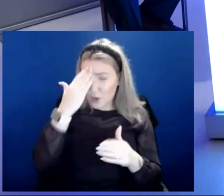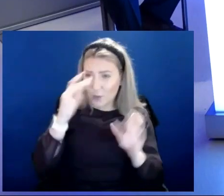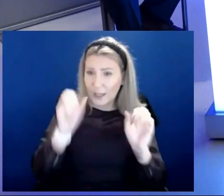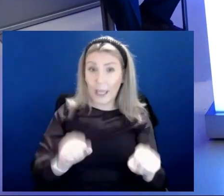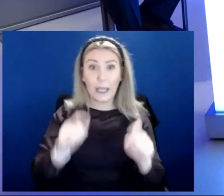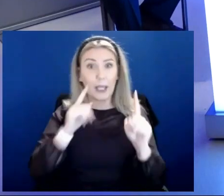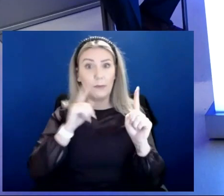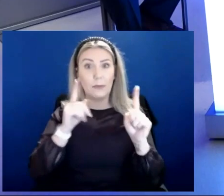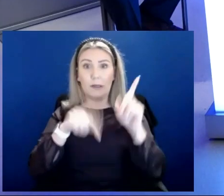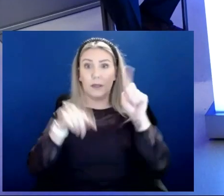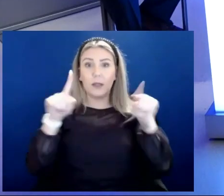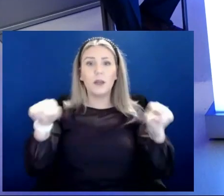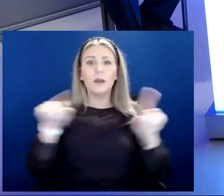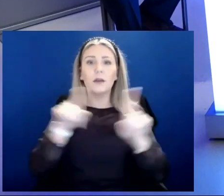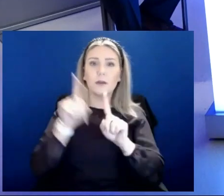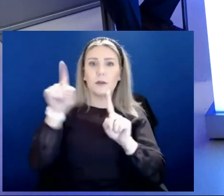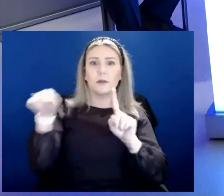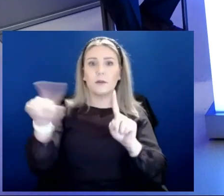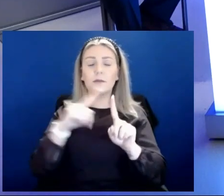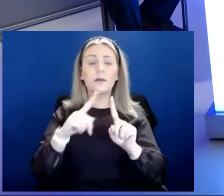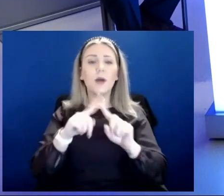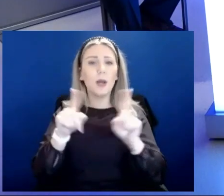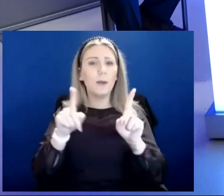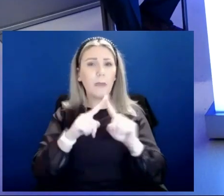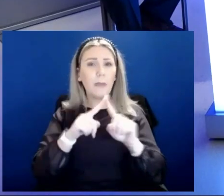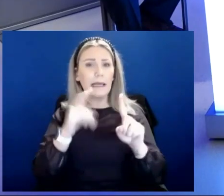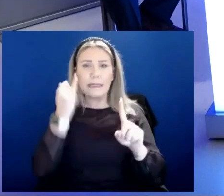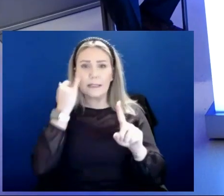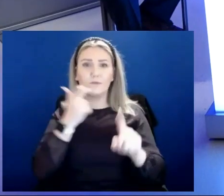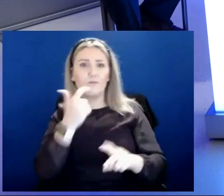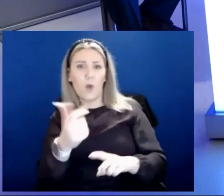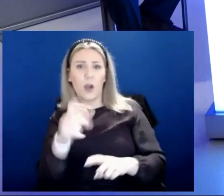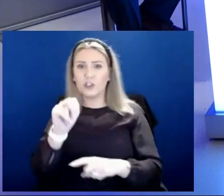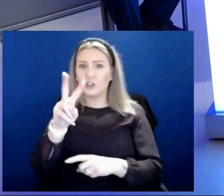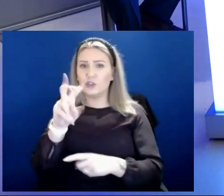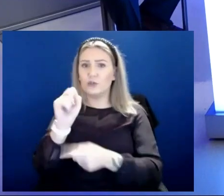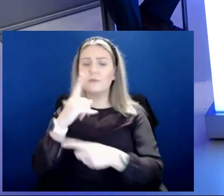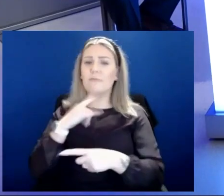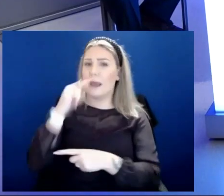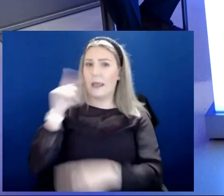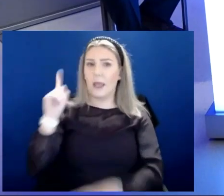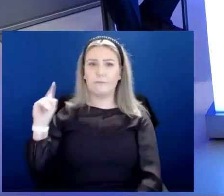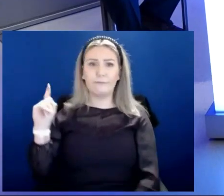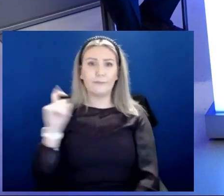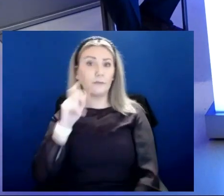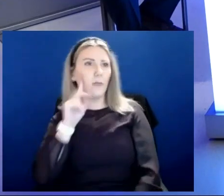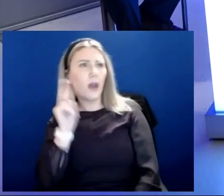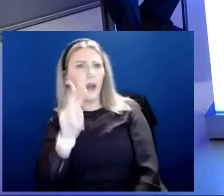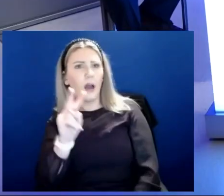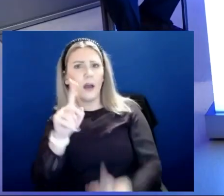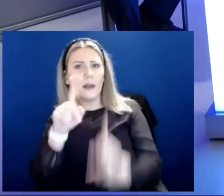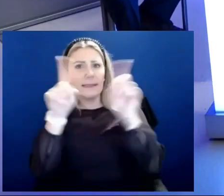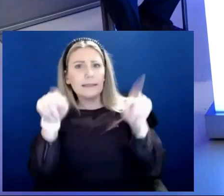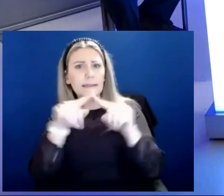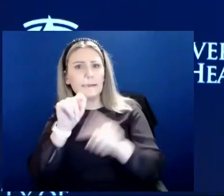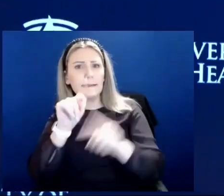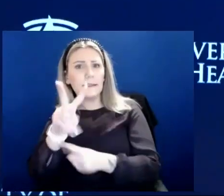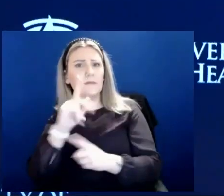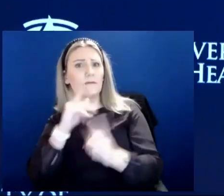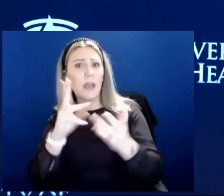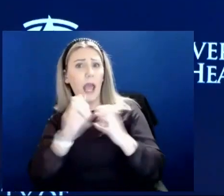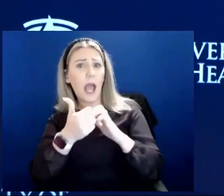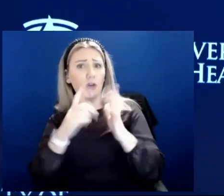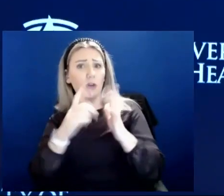but initially, you're watching the news, my kid walks in, sees what's on TV. How do you start that conversation? So when